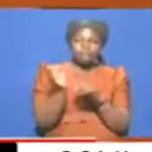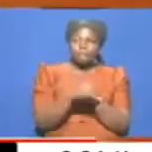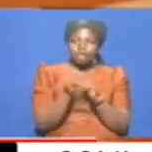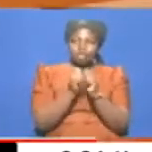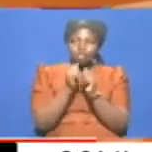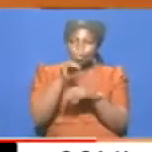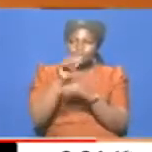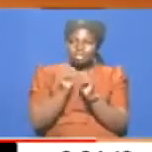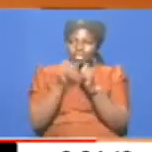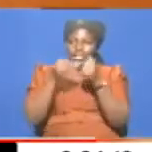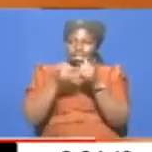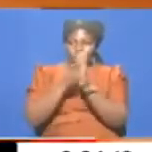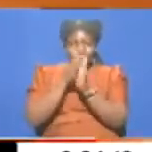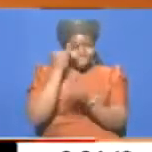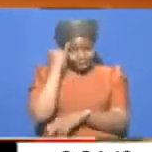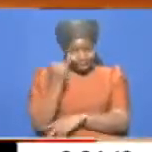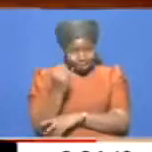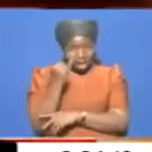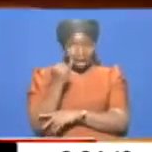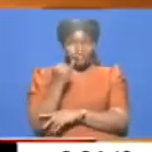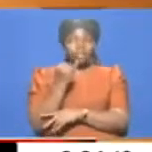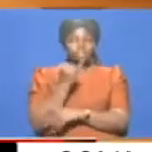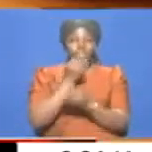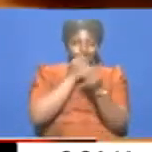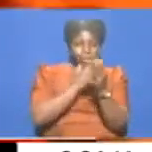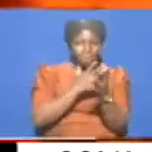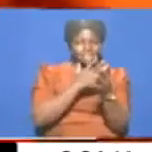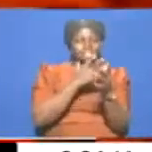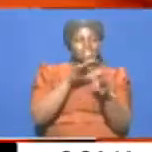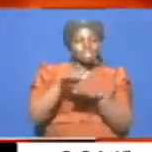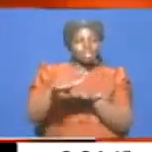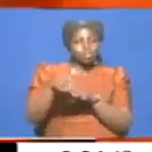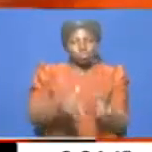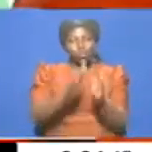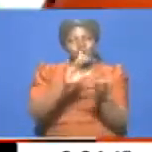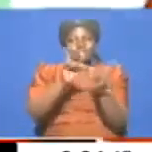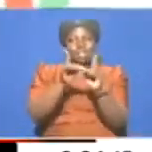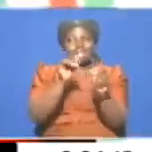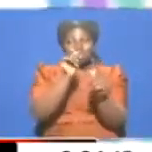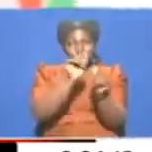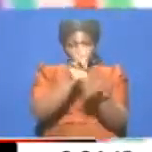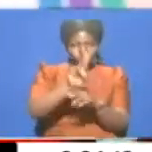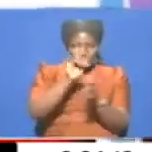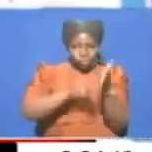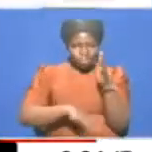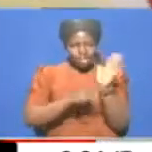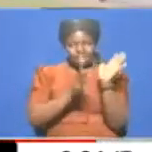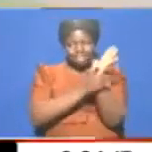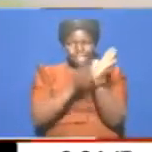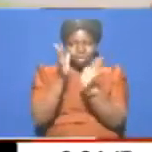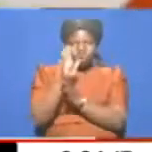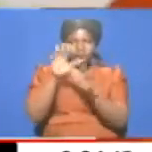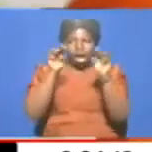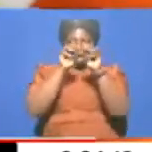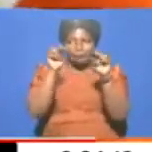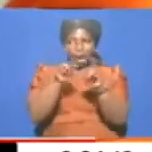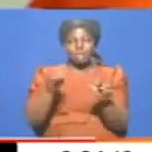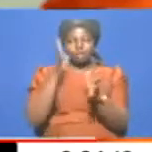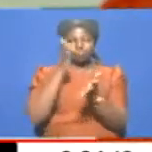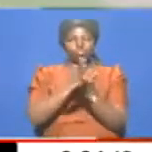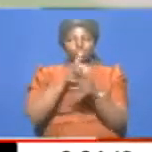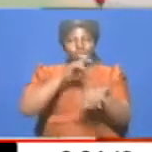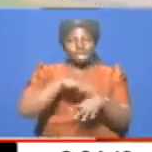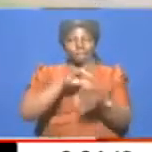2018 with the idea of intelligent traffic data that uses geomapping and real-time data capturing capabilities as part